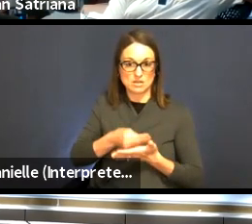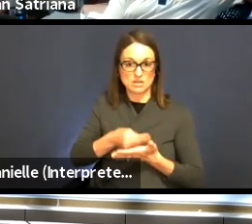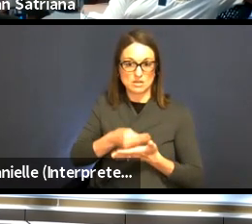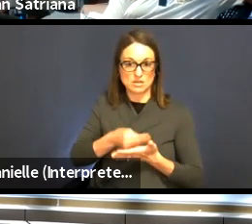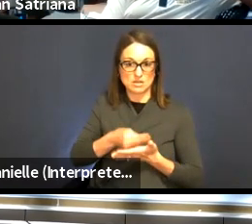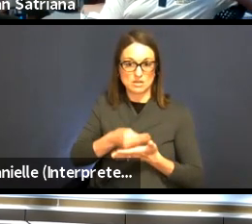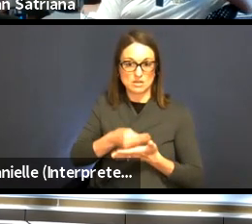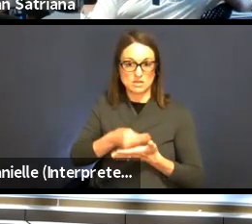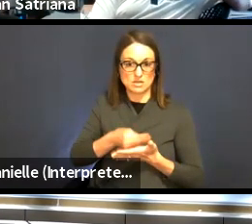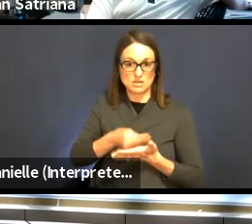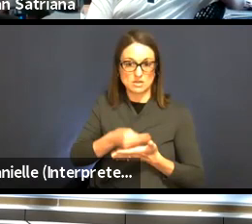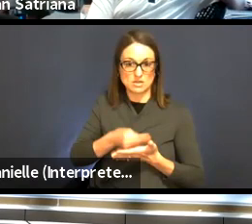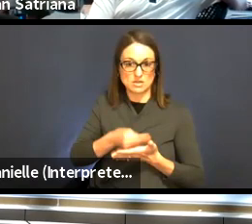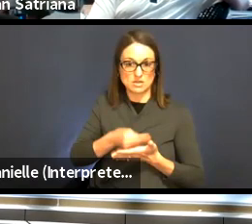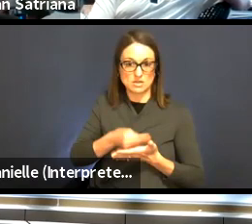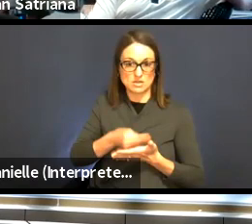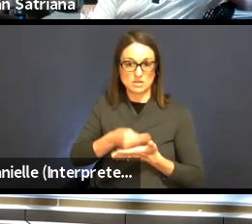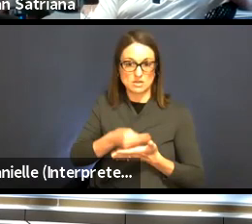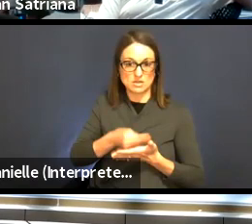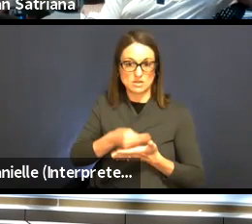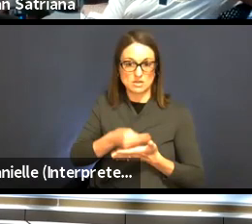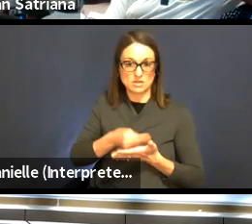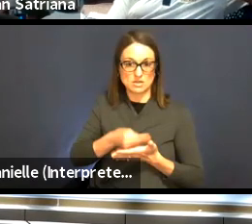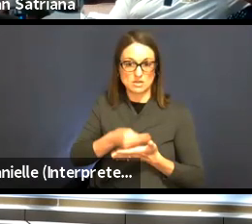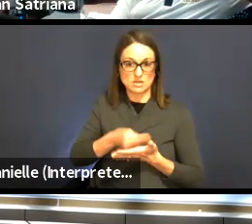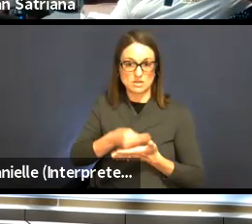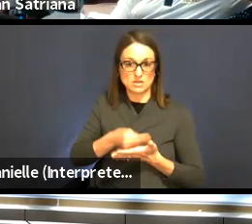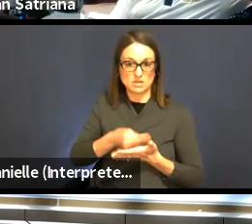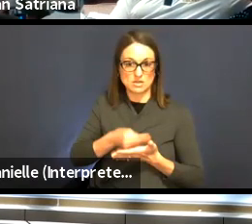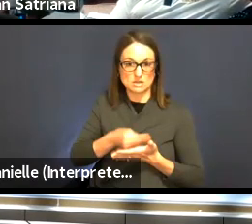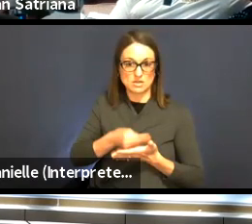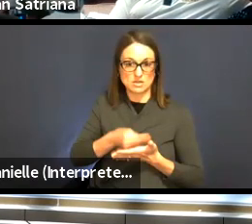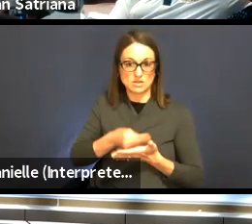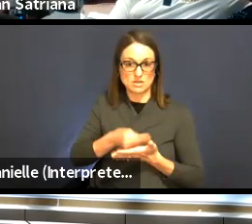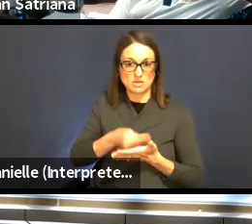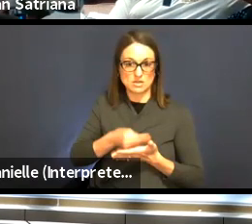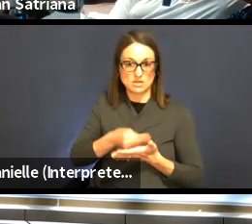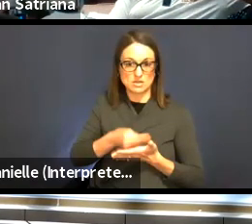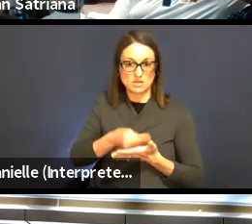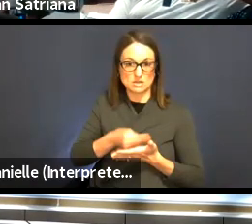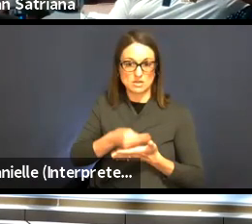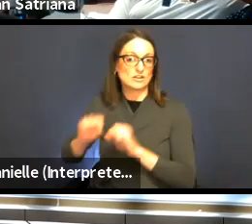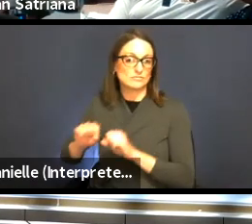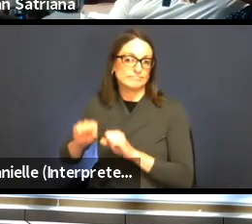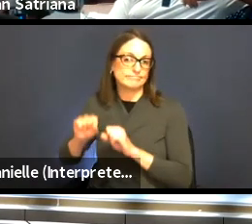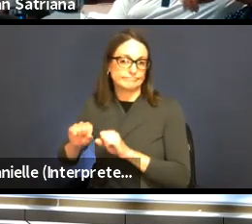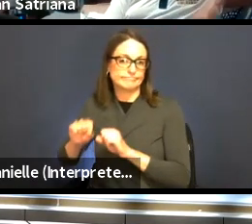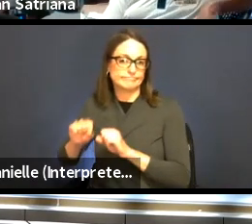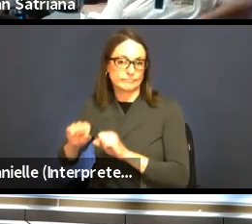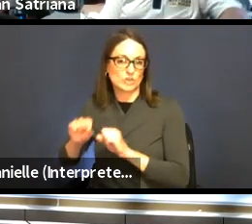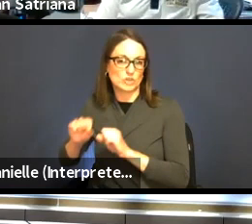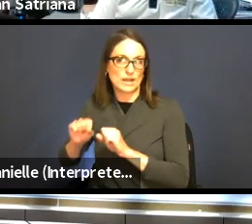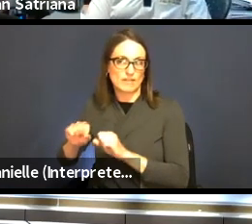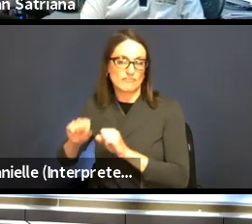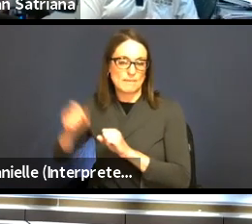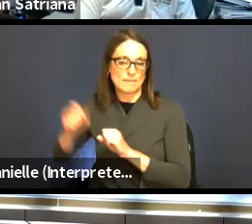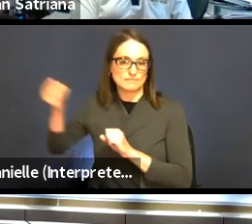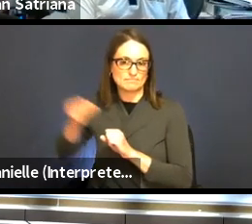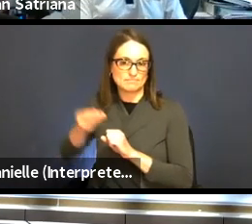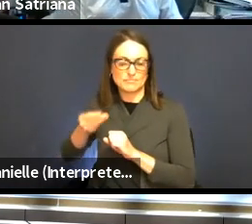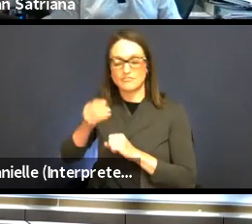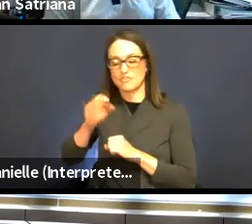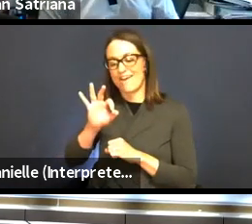includes $150,000 in things that would have come through FRPB and other internal grant